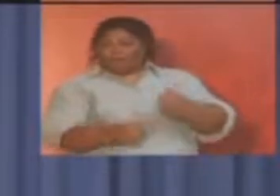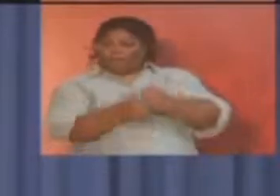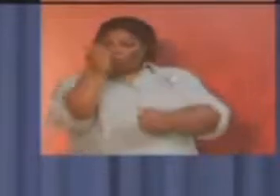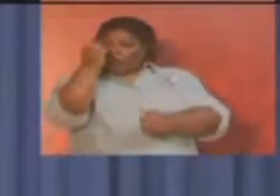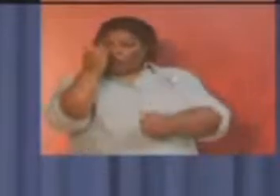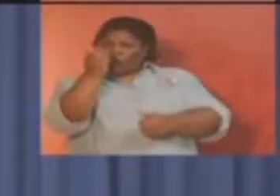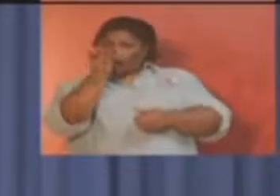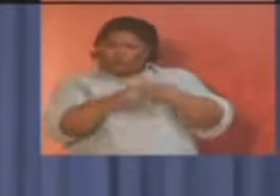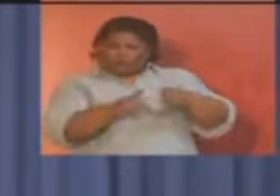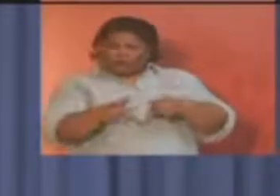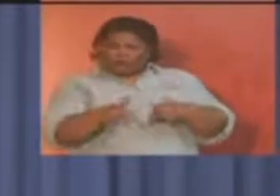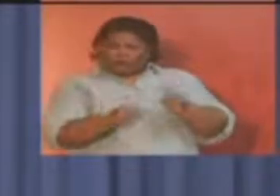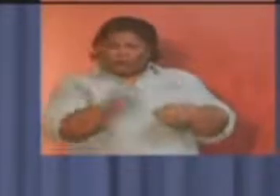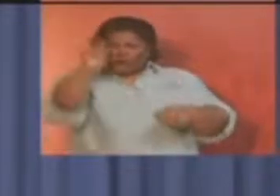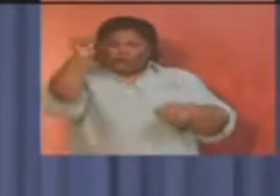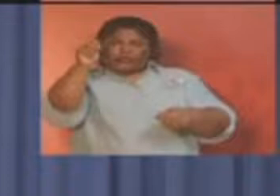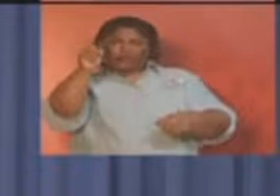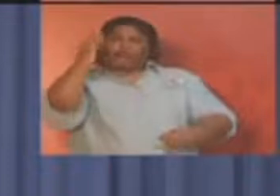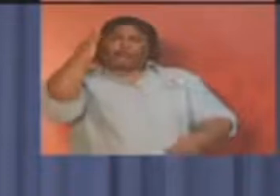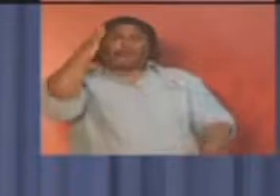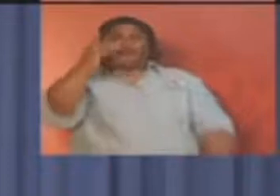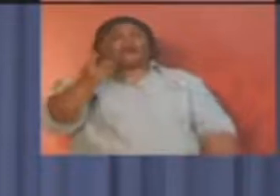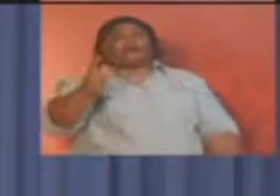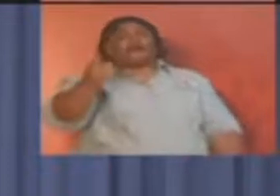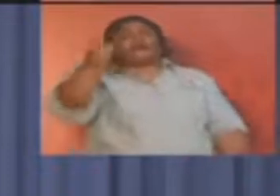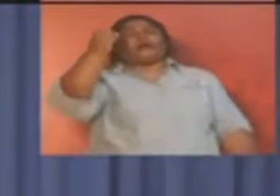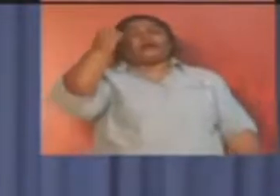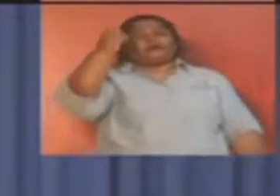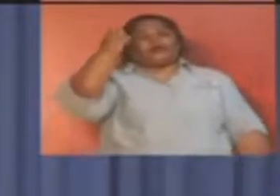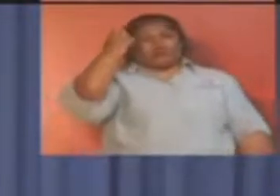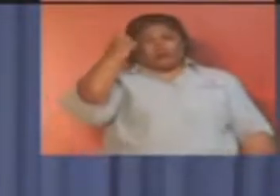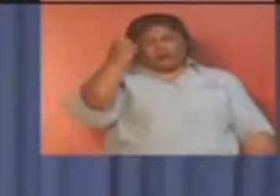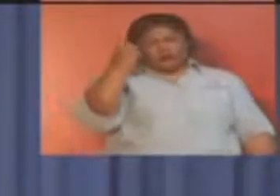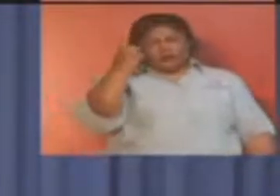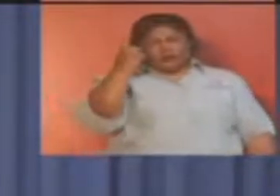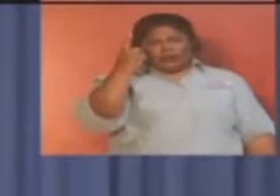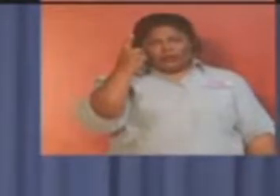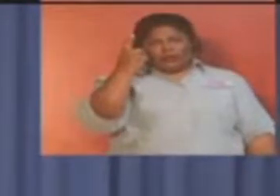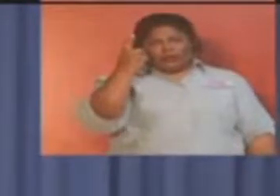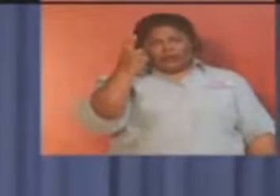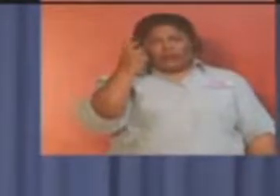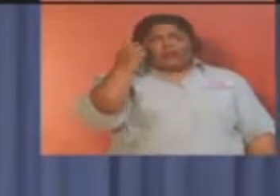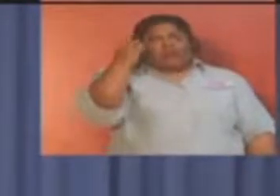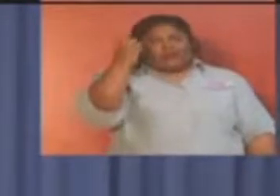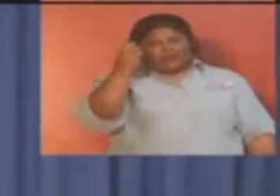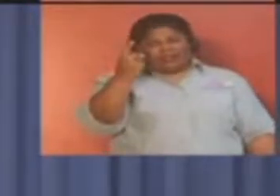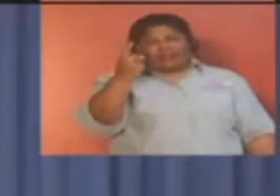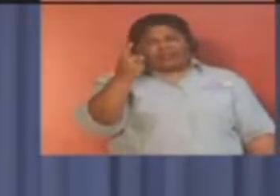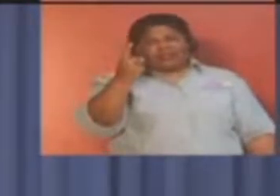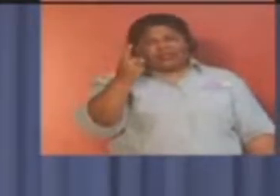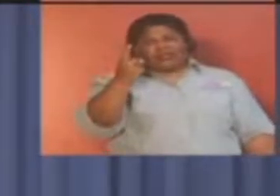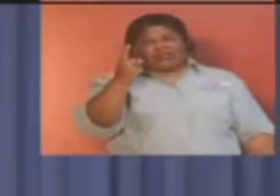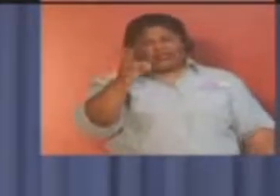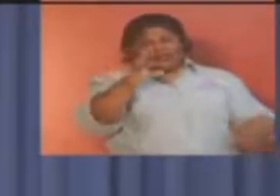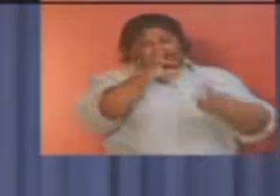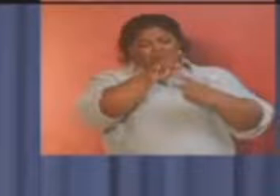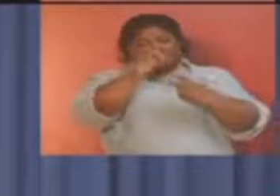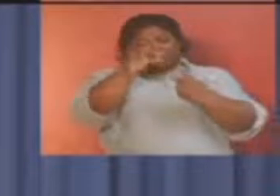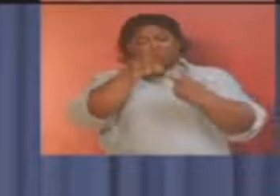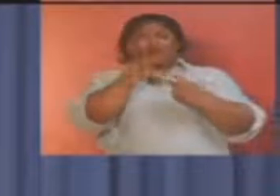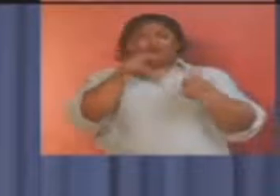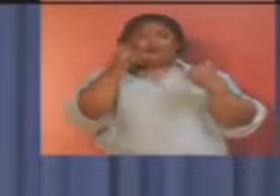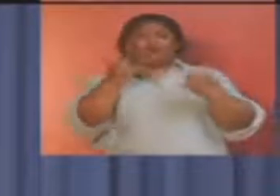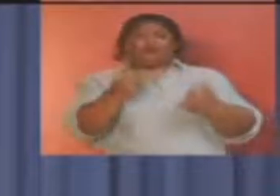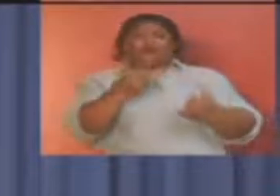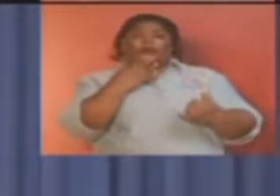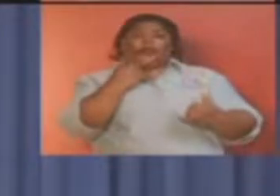Trinidad and Tobago will see these options as the best options available to us under the circumstances. And the more we cooperate, the